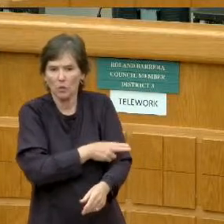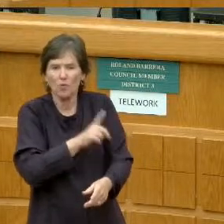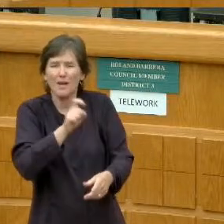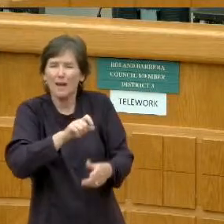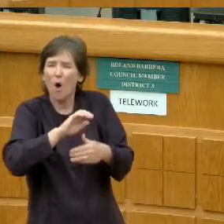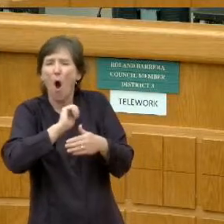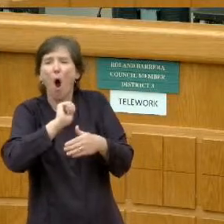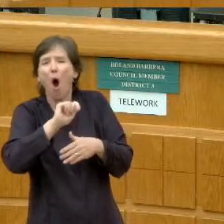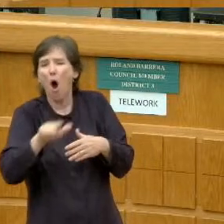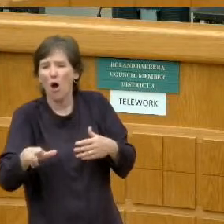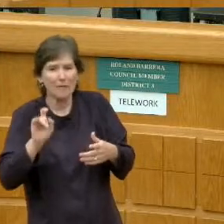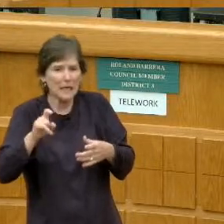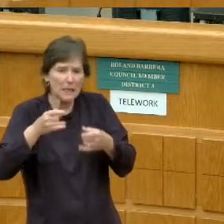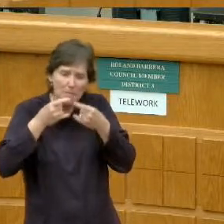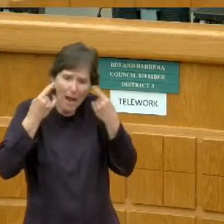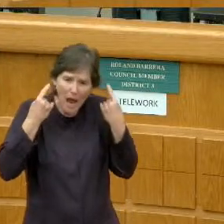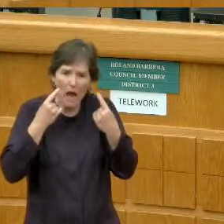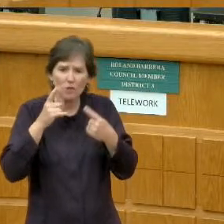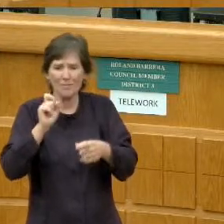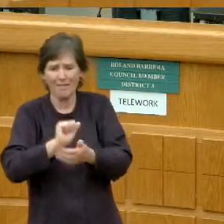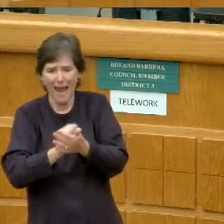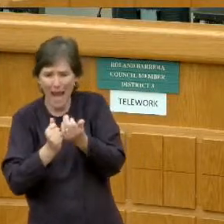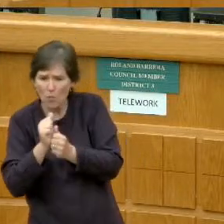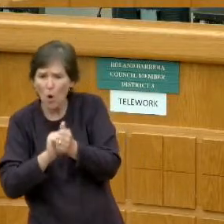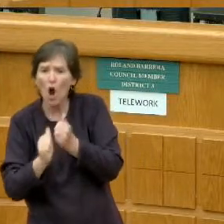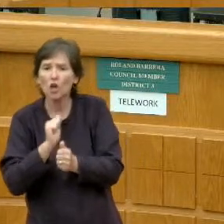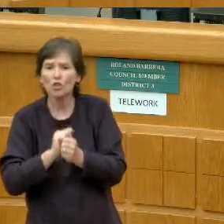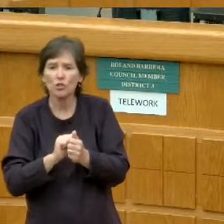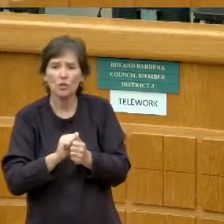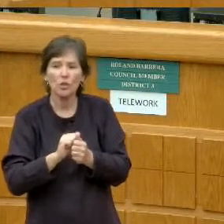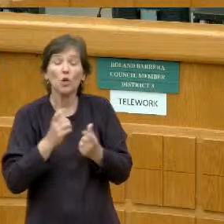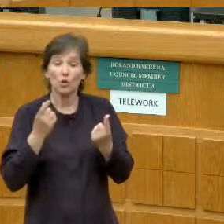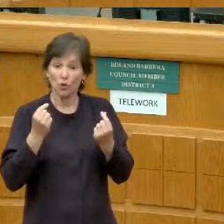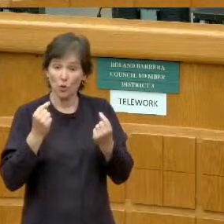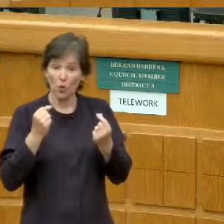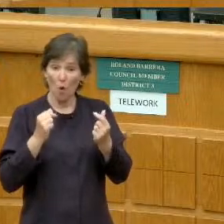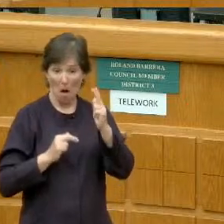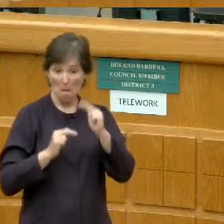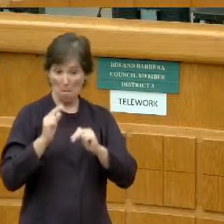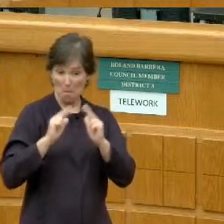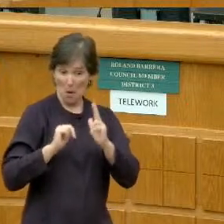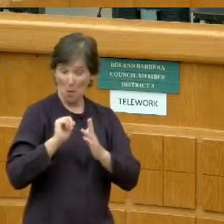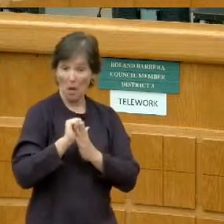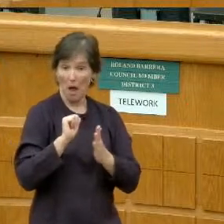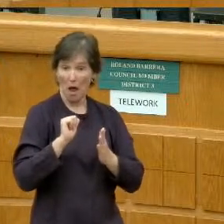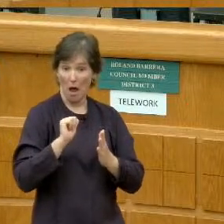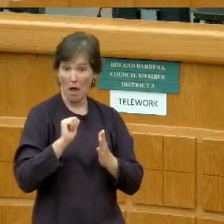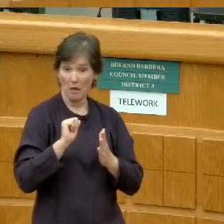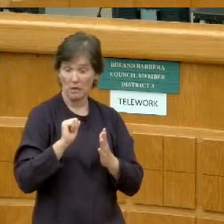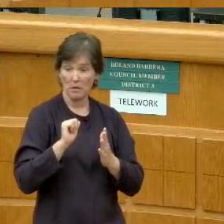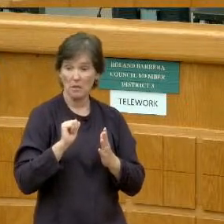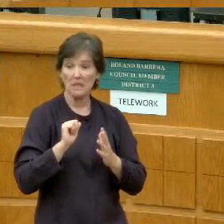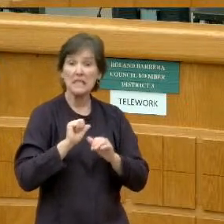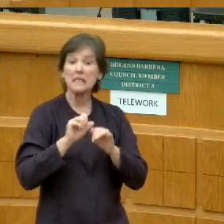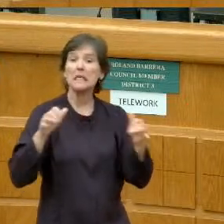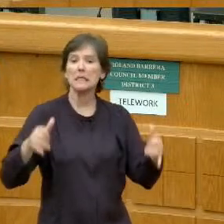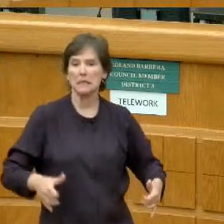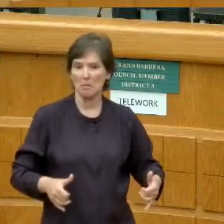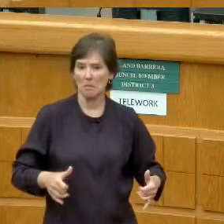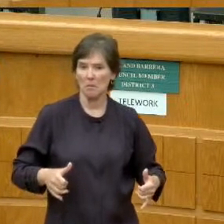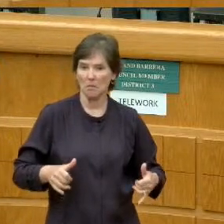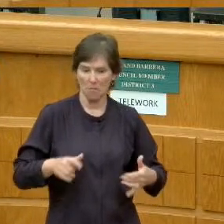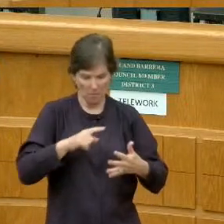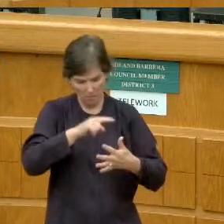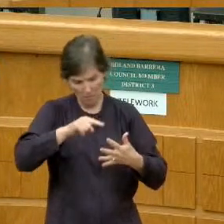sites, all of these things. It's not one thing. And you build it so that when the surge happens,